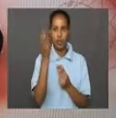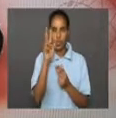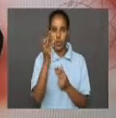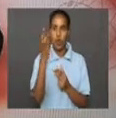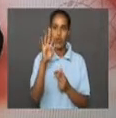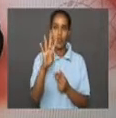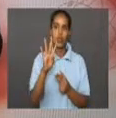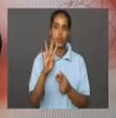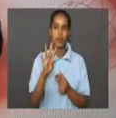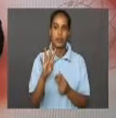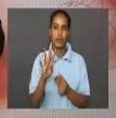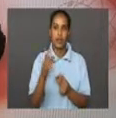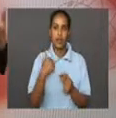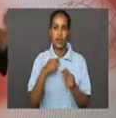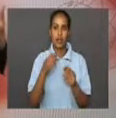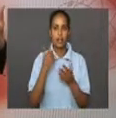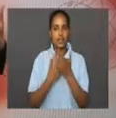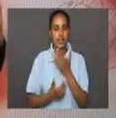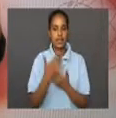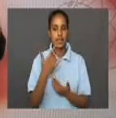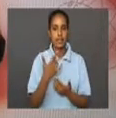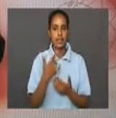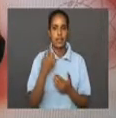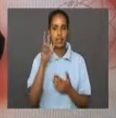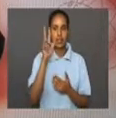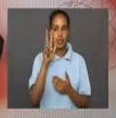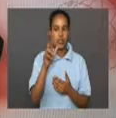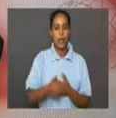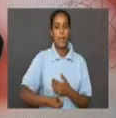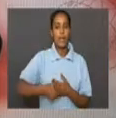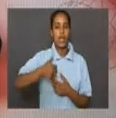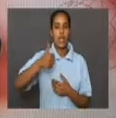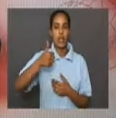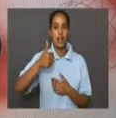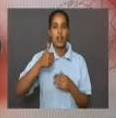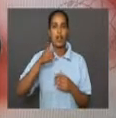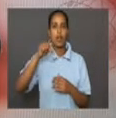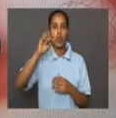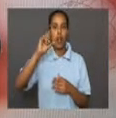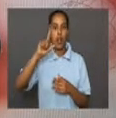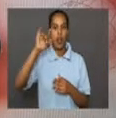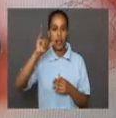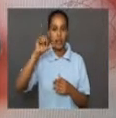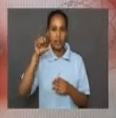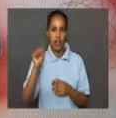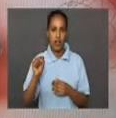4. We have discussed the 3 main